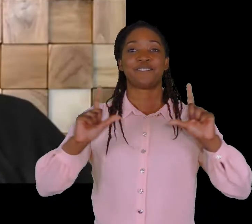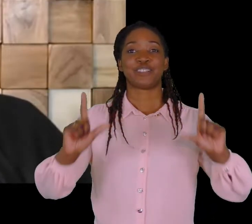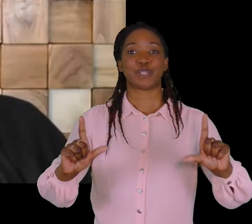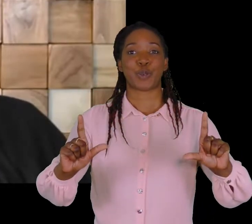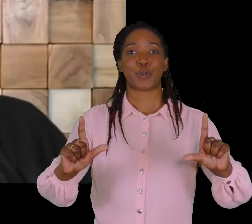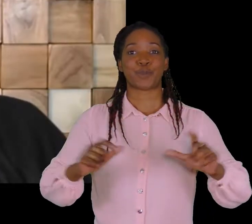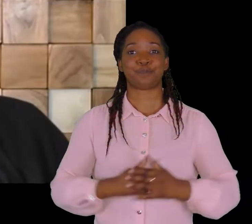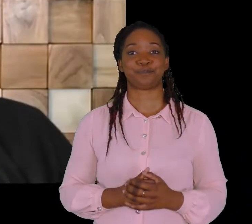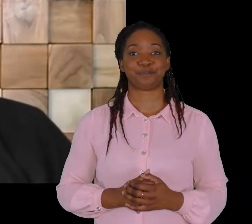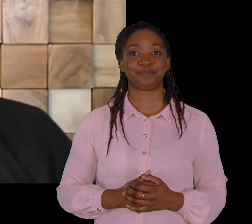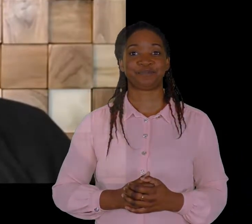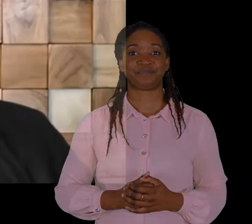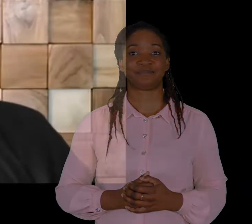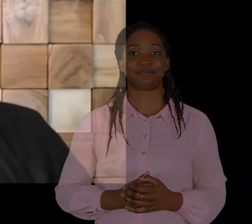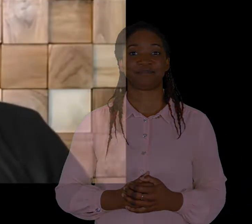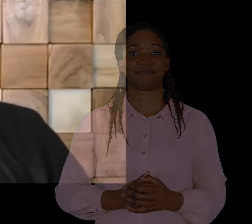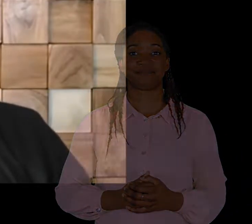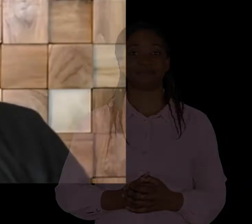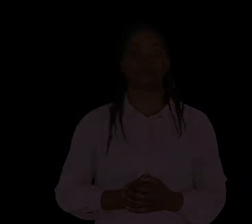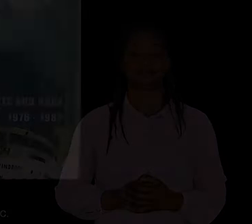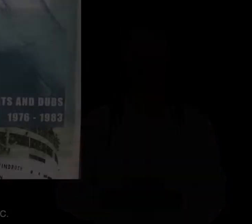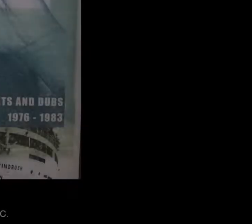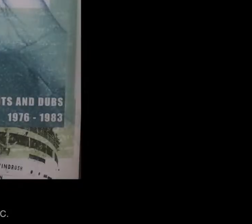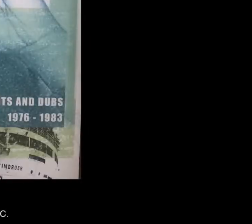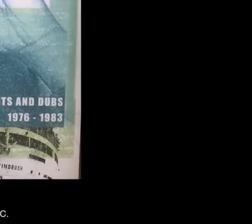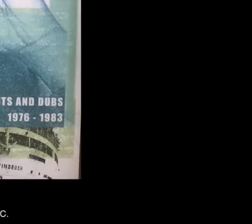presentation with a video. Shaheen, over to you.